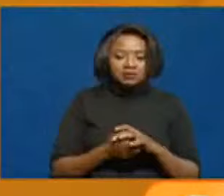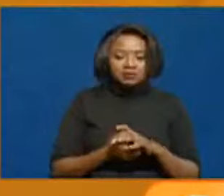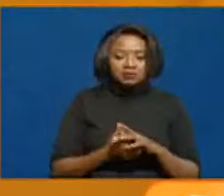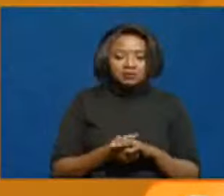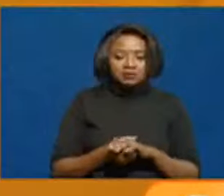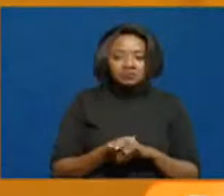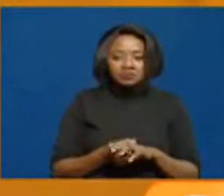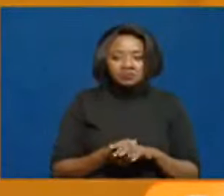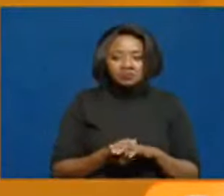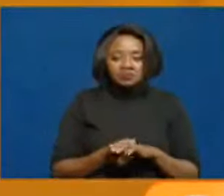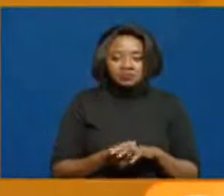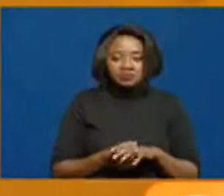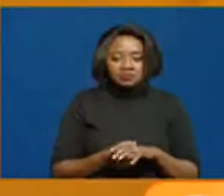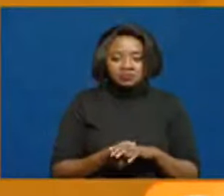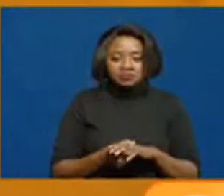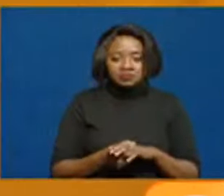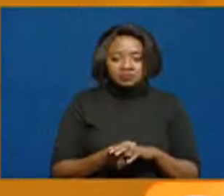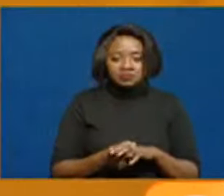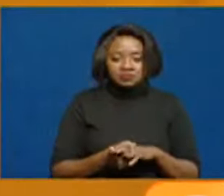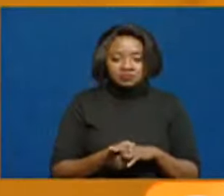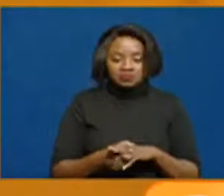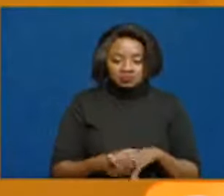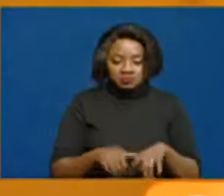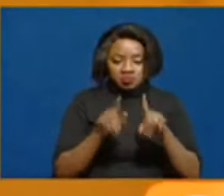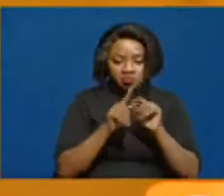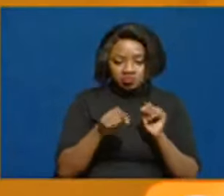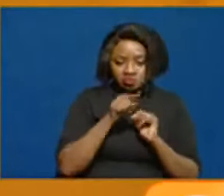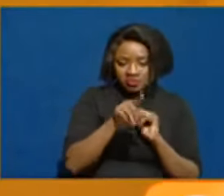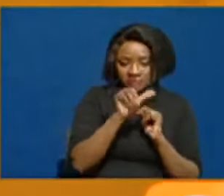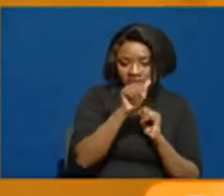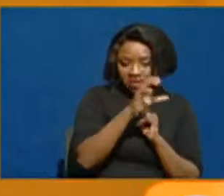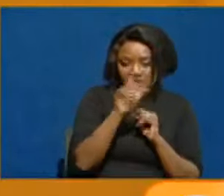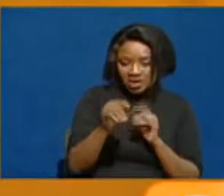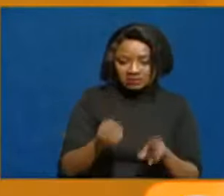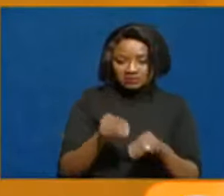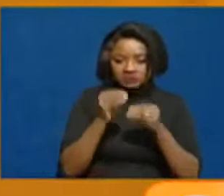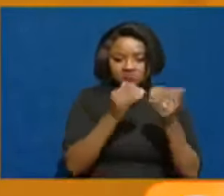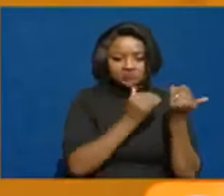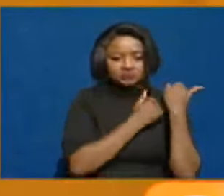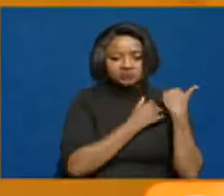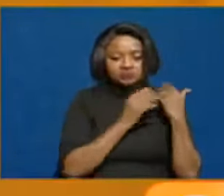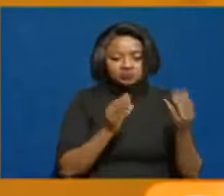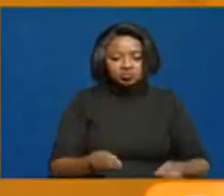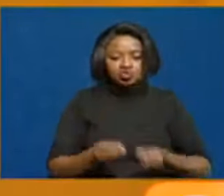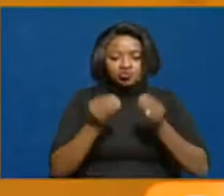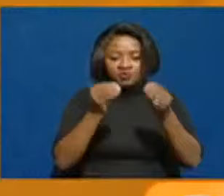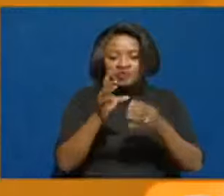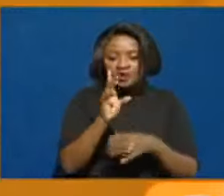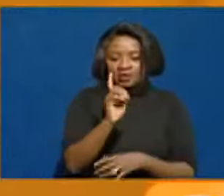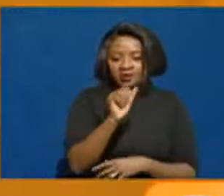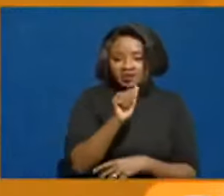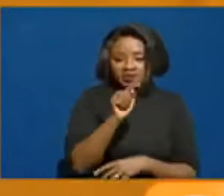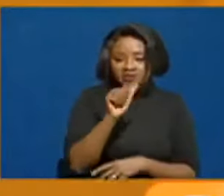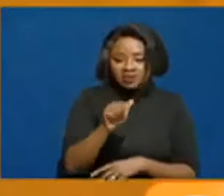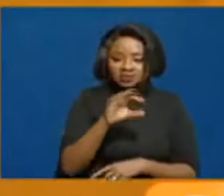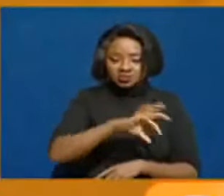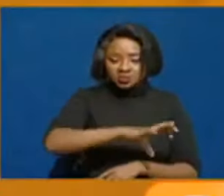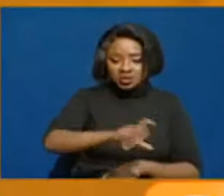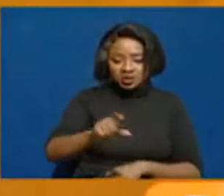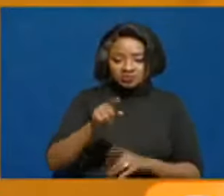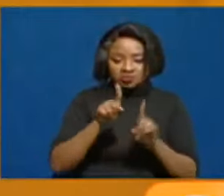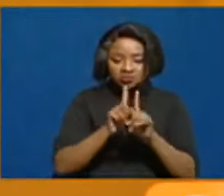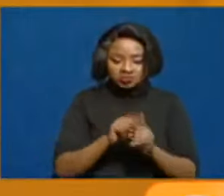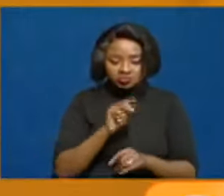So the Act stipulates and gives the mandate of provision of data for the counties to the authority. But if you look